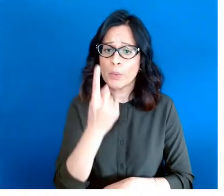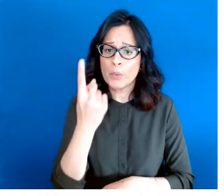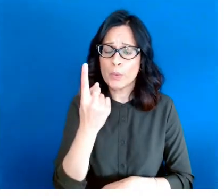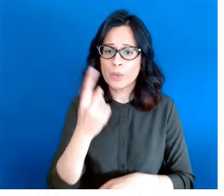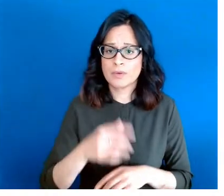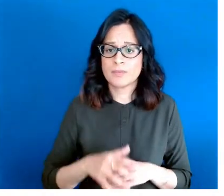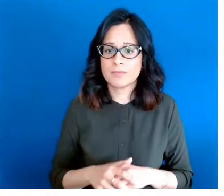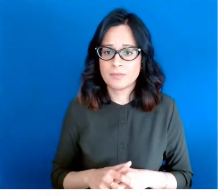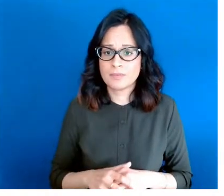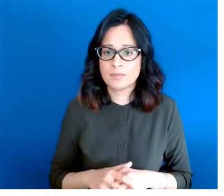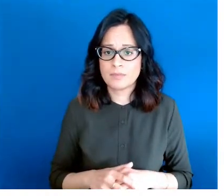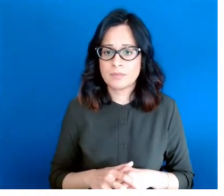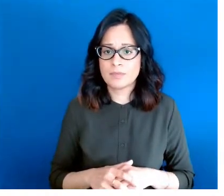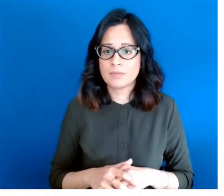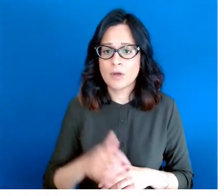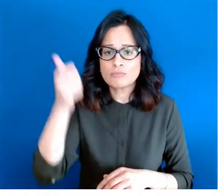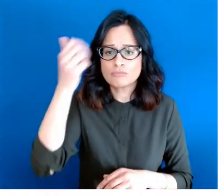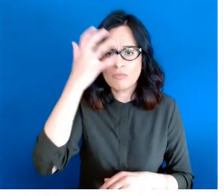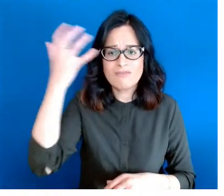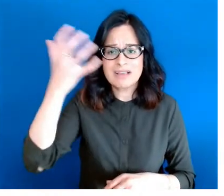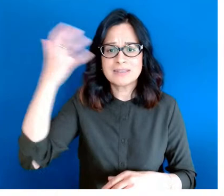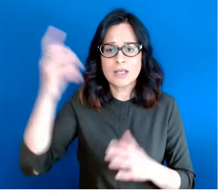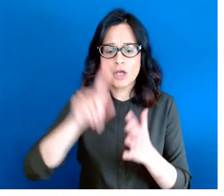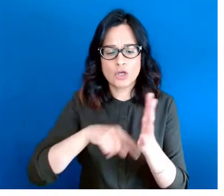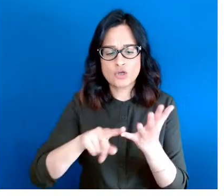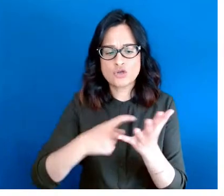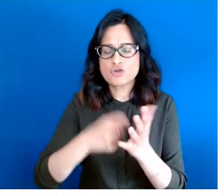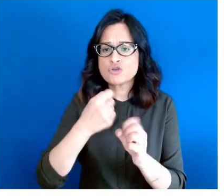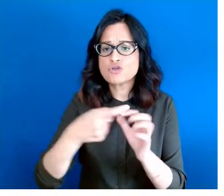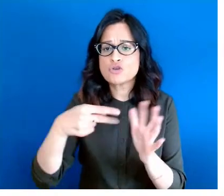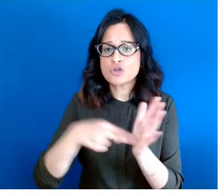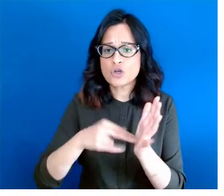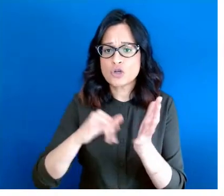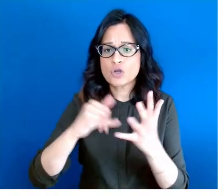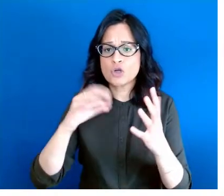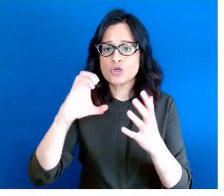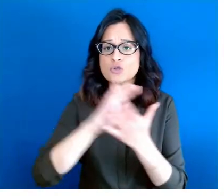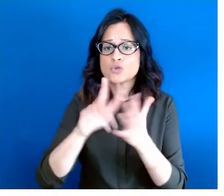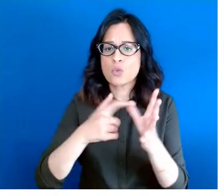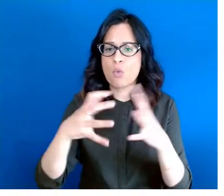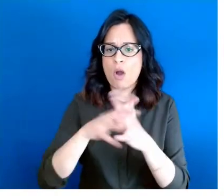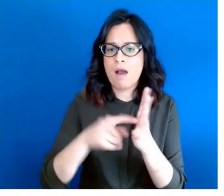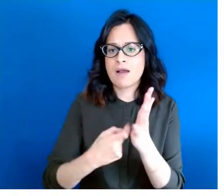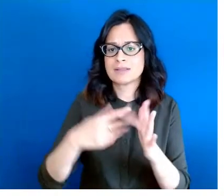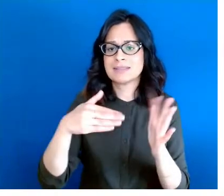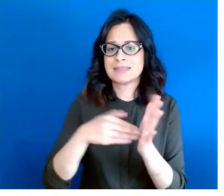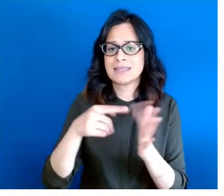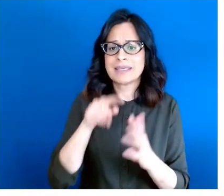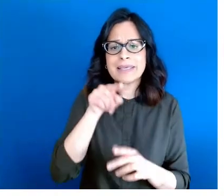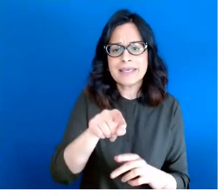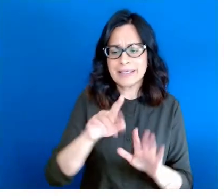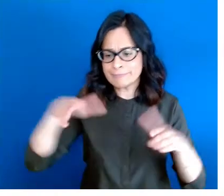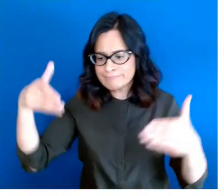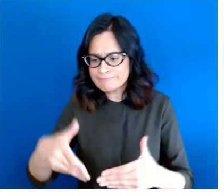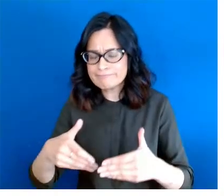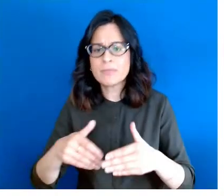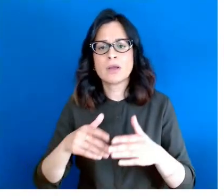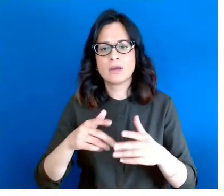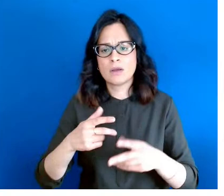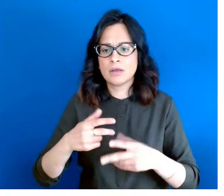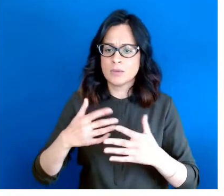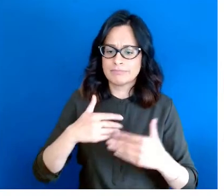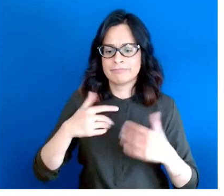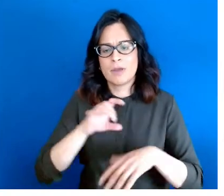is Professor Jürgen Schwarzer. He is the Chair of Child Life and Health at Edinburgh University and a paediatric